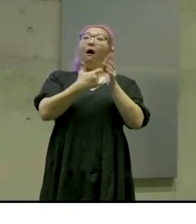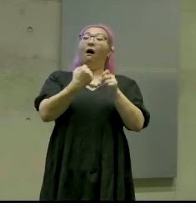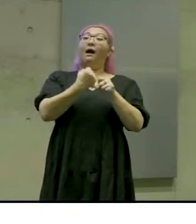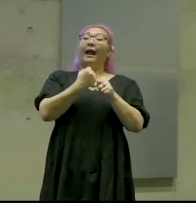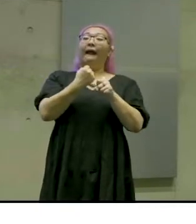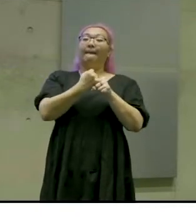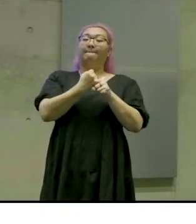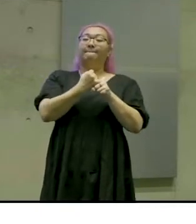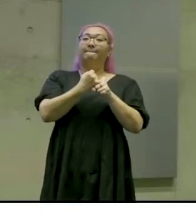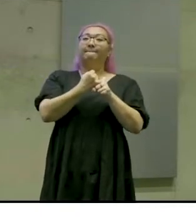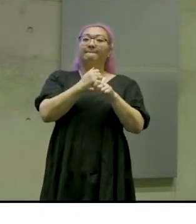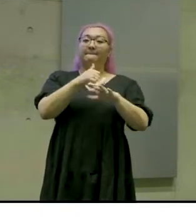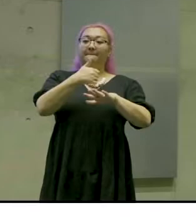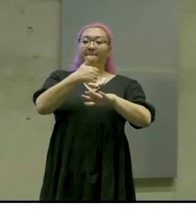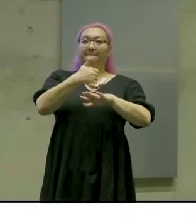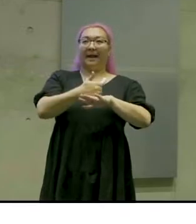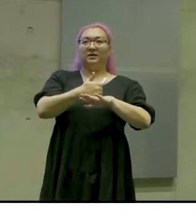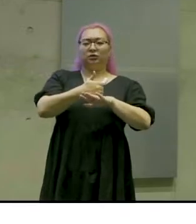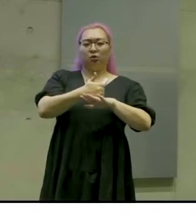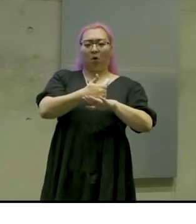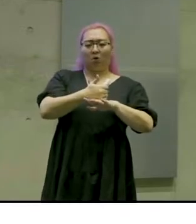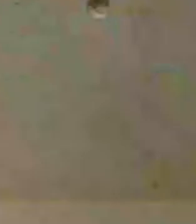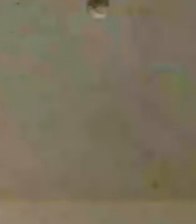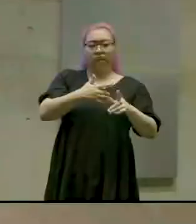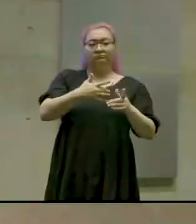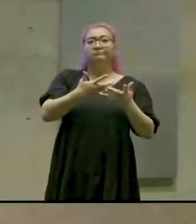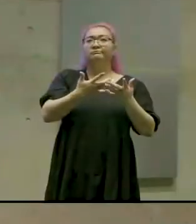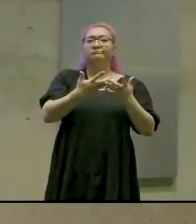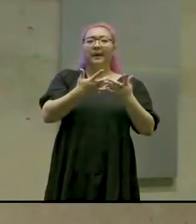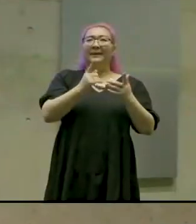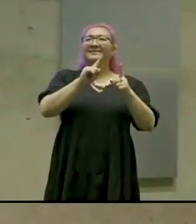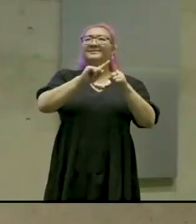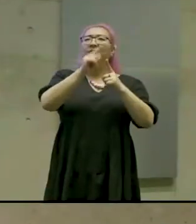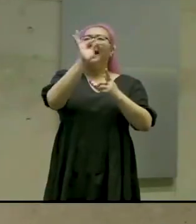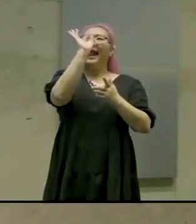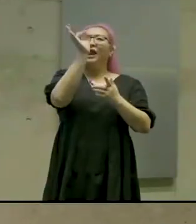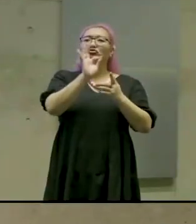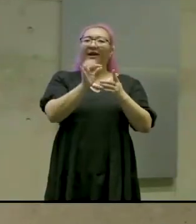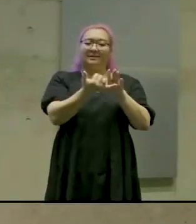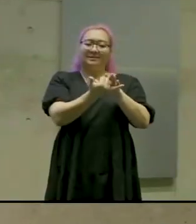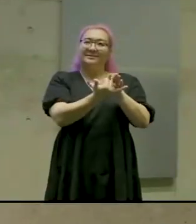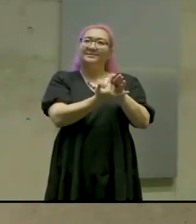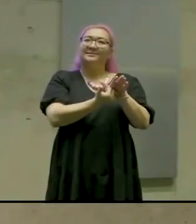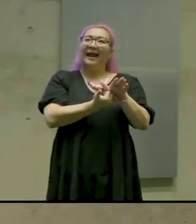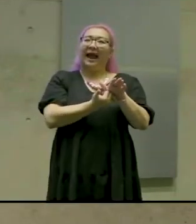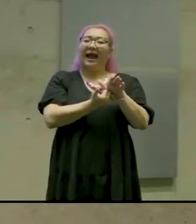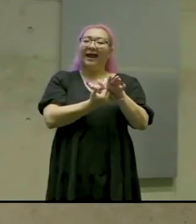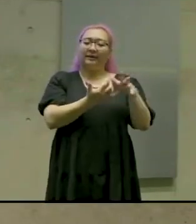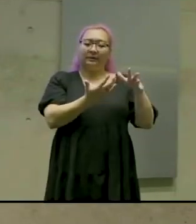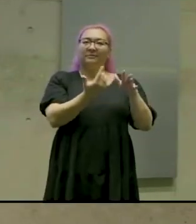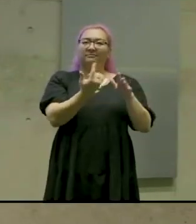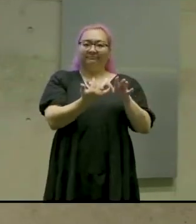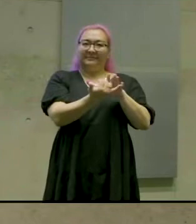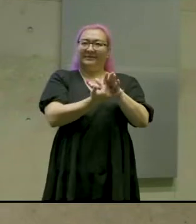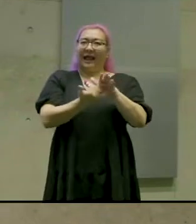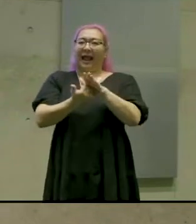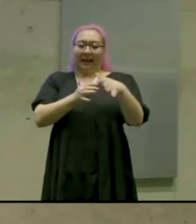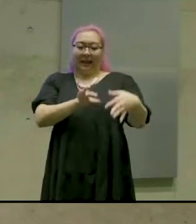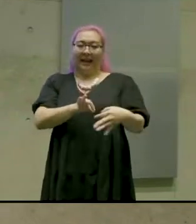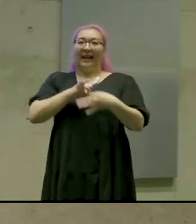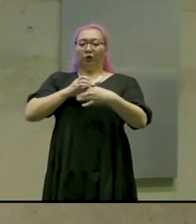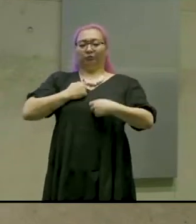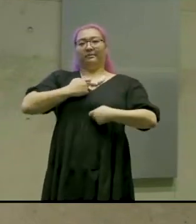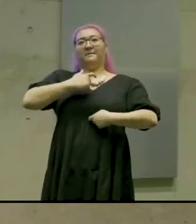based on scanning different illustrations based on my personal life and trying to have a conversation with